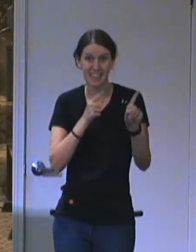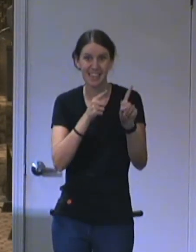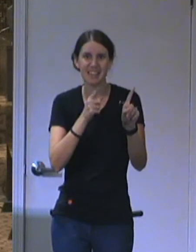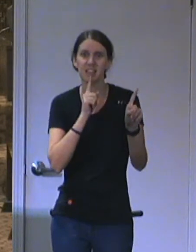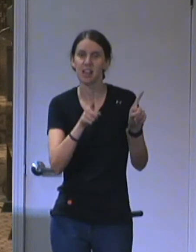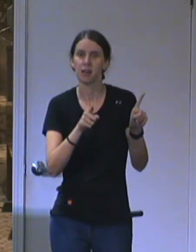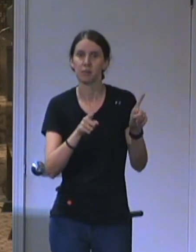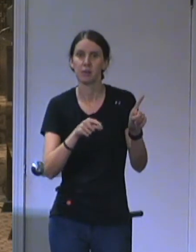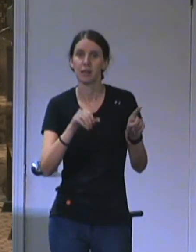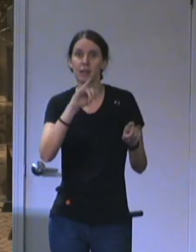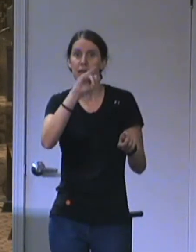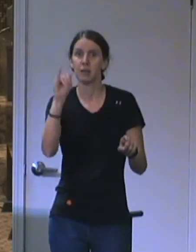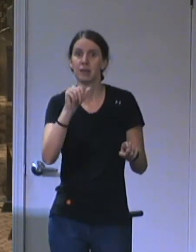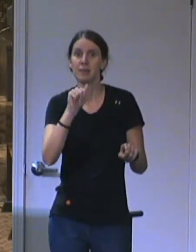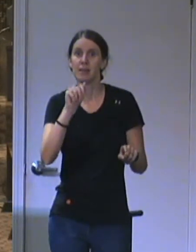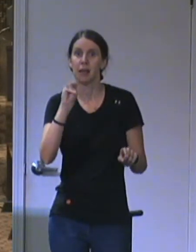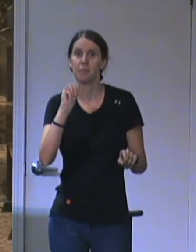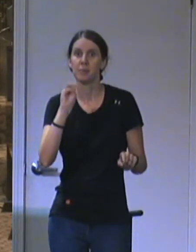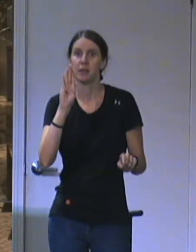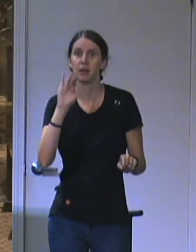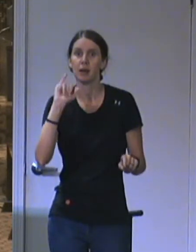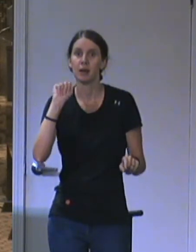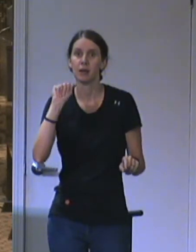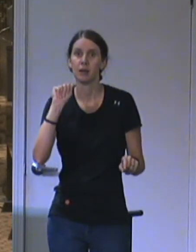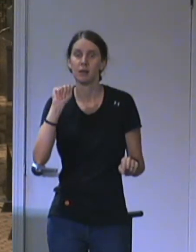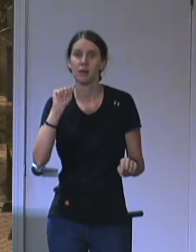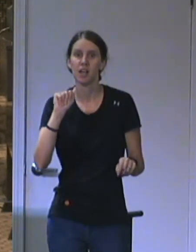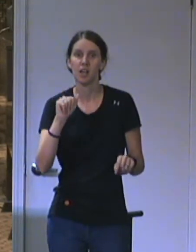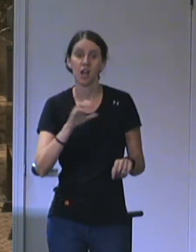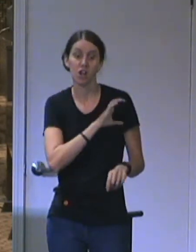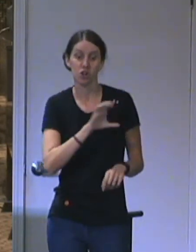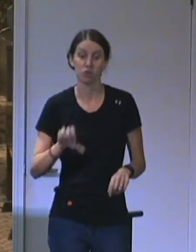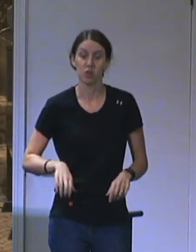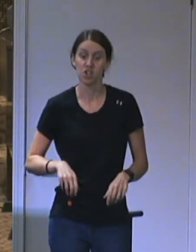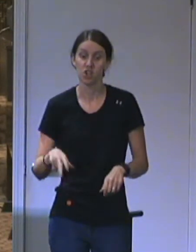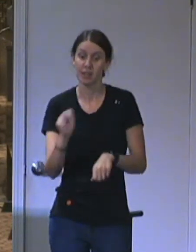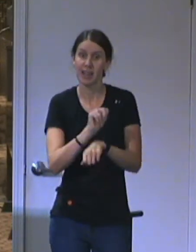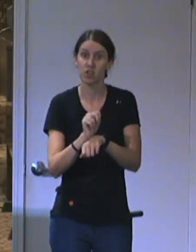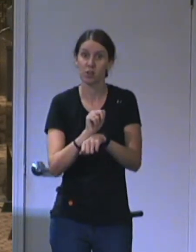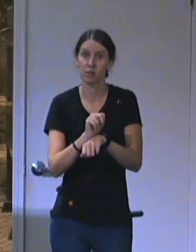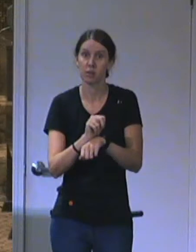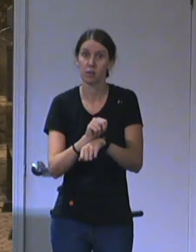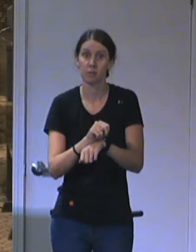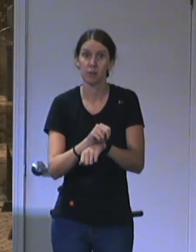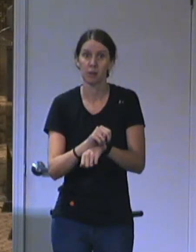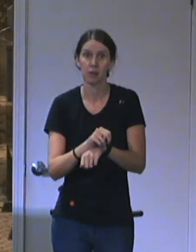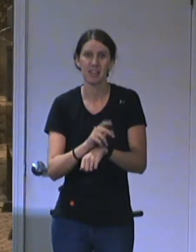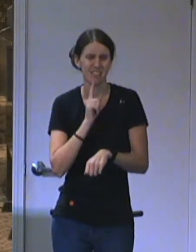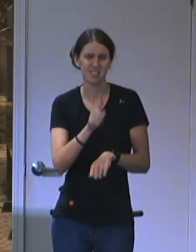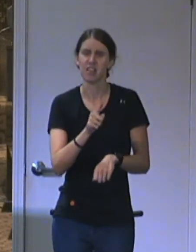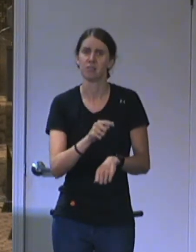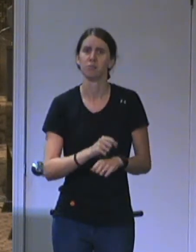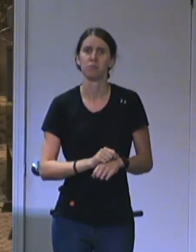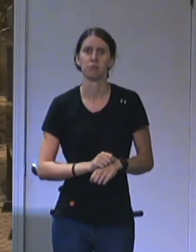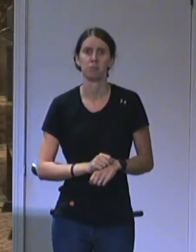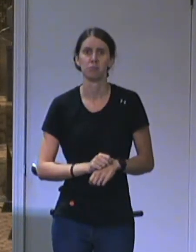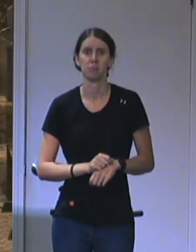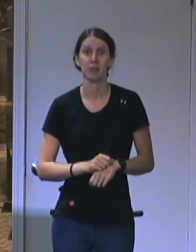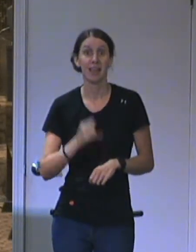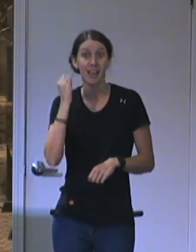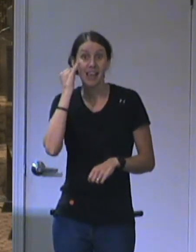declared Zambia a Christian nation. So if you ask anybody in Zambia if they were a Christian, they said yes. The president said